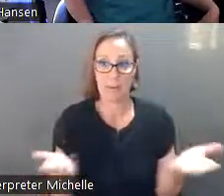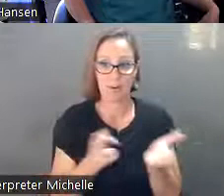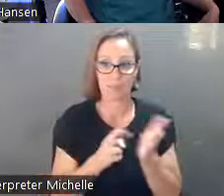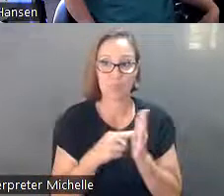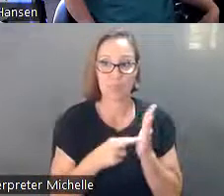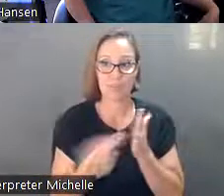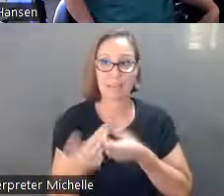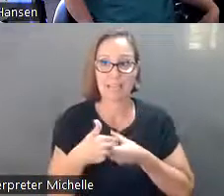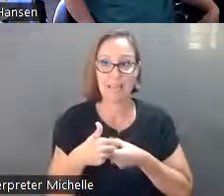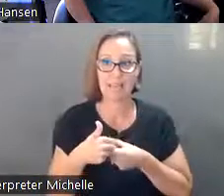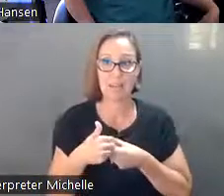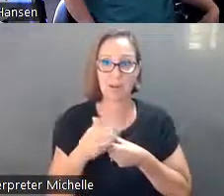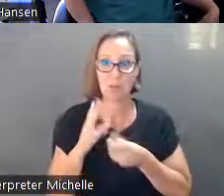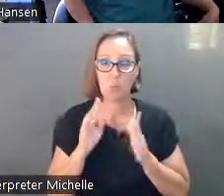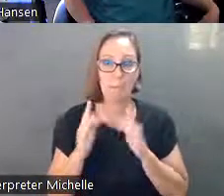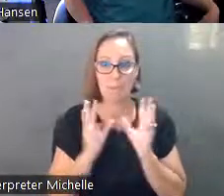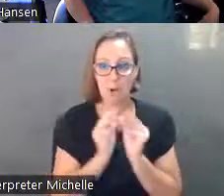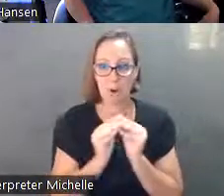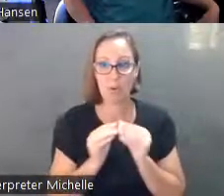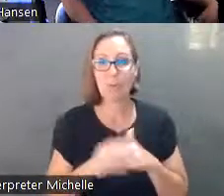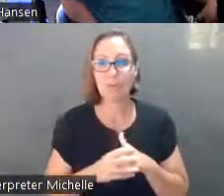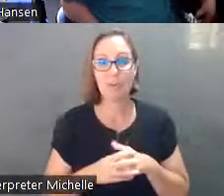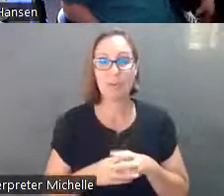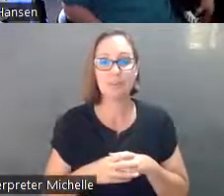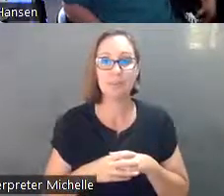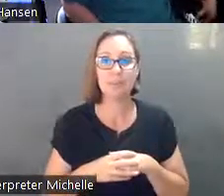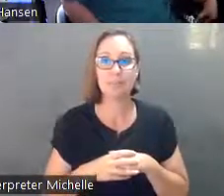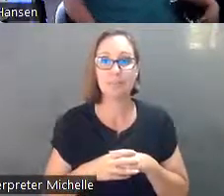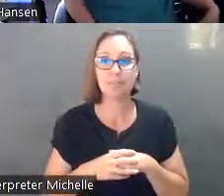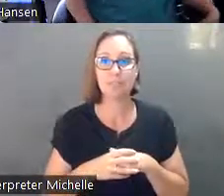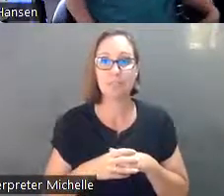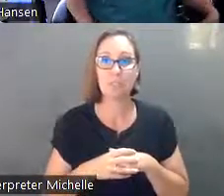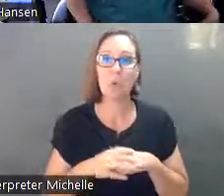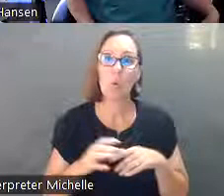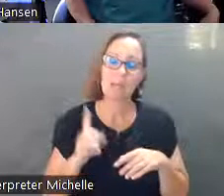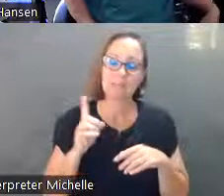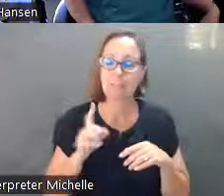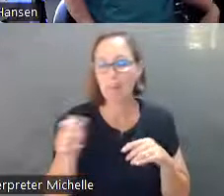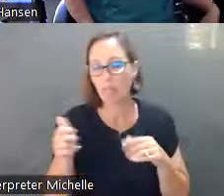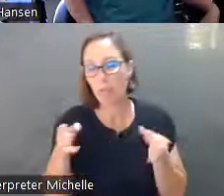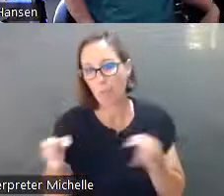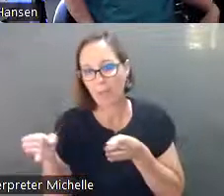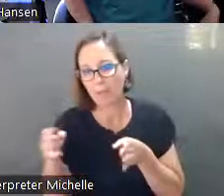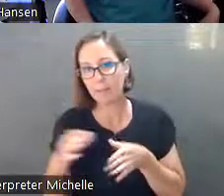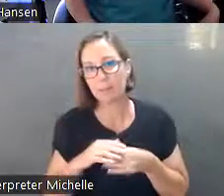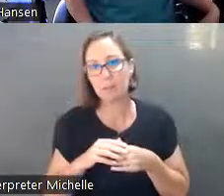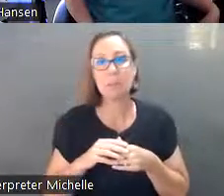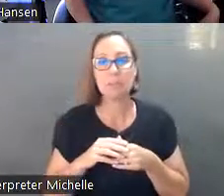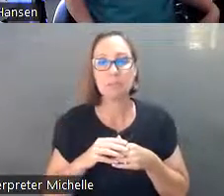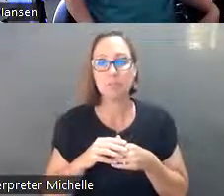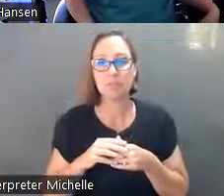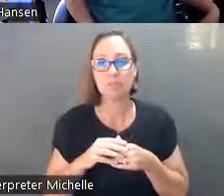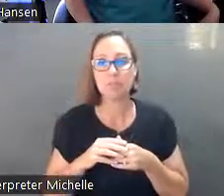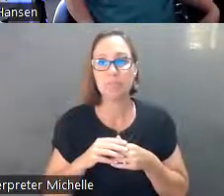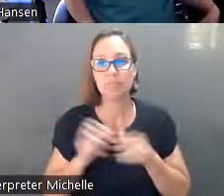webinar today and everyone who's registered. And so that's another way that we'll be distributing information about the